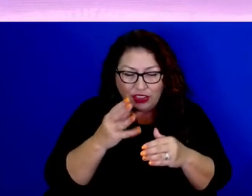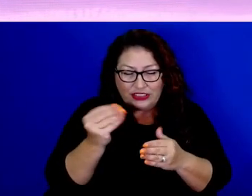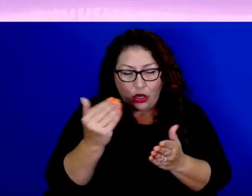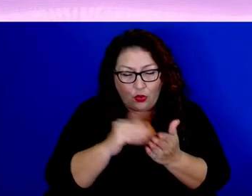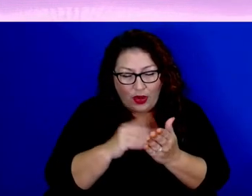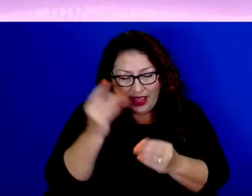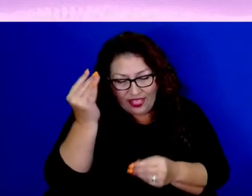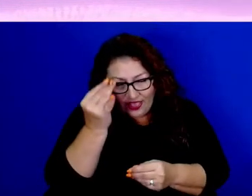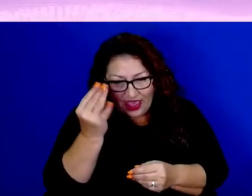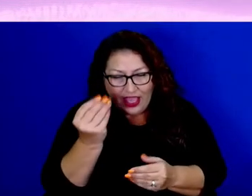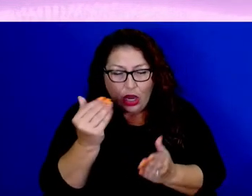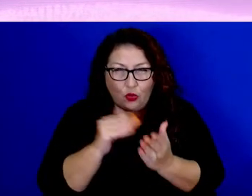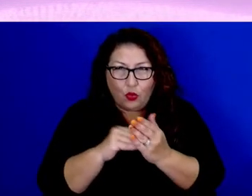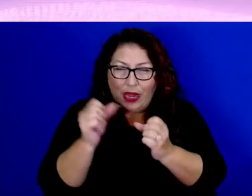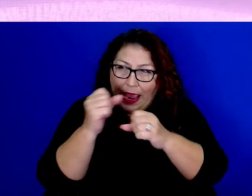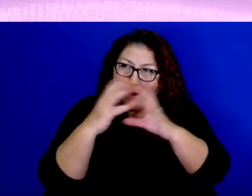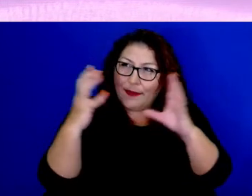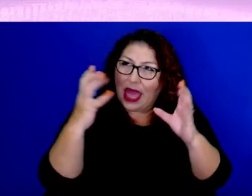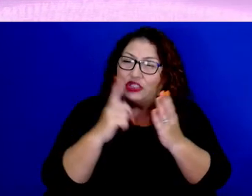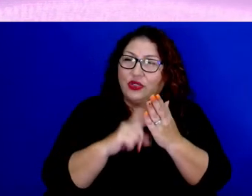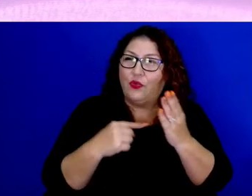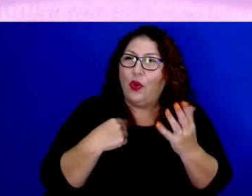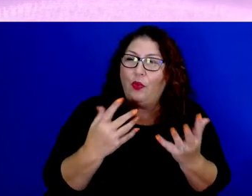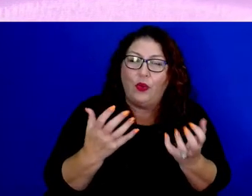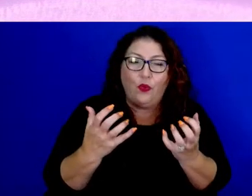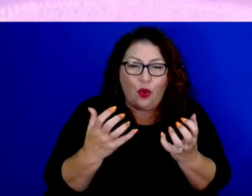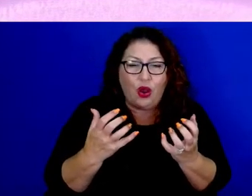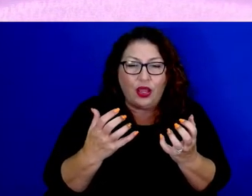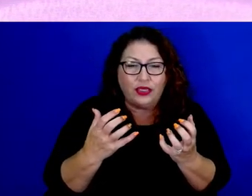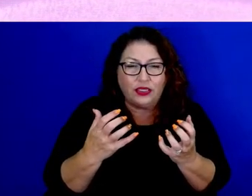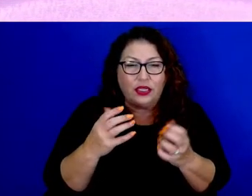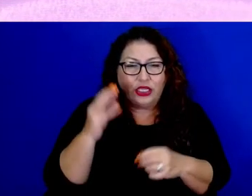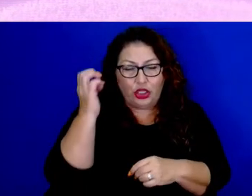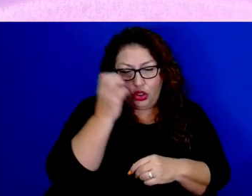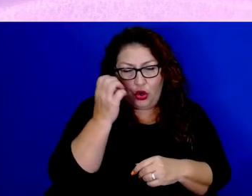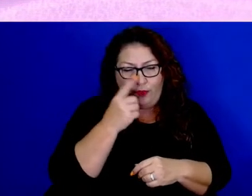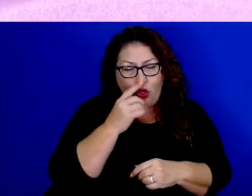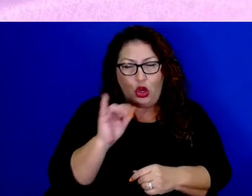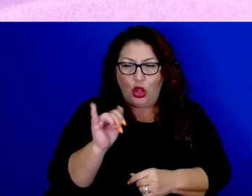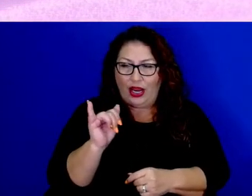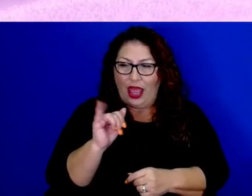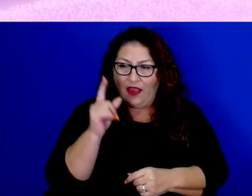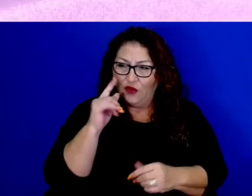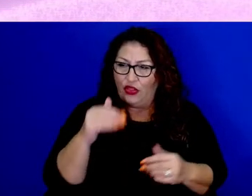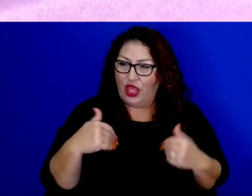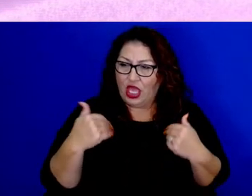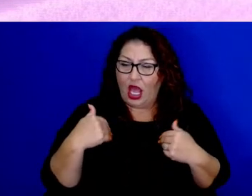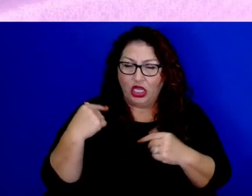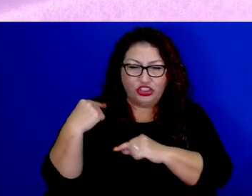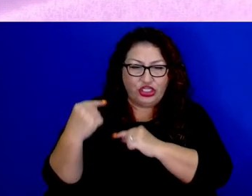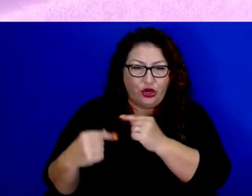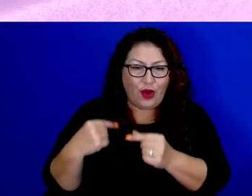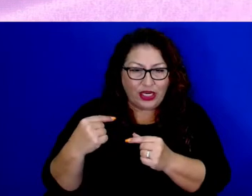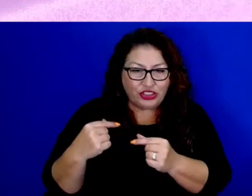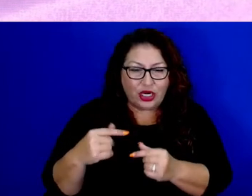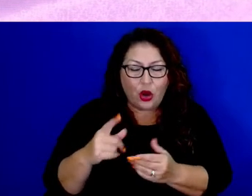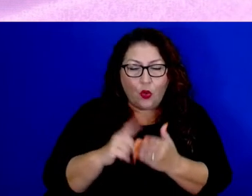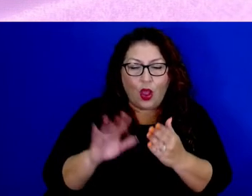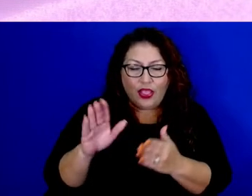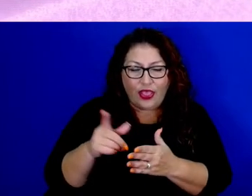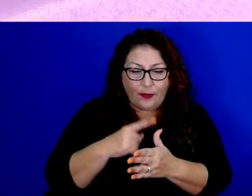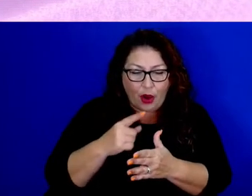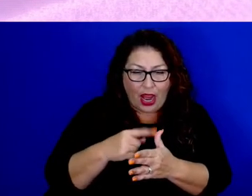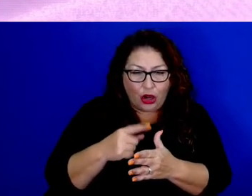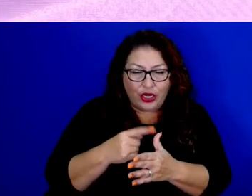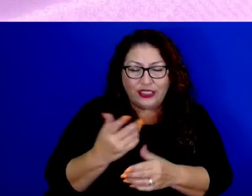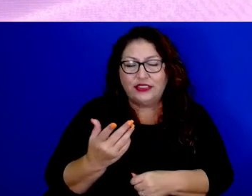reimagine what we want Europe to look like for the young generation, what their priorities are, what we want the